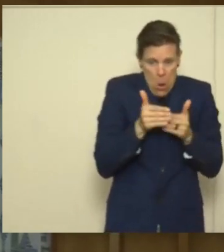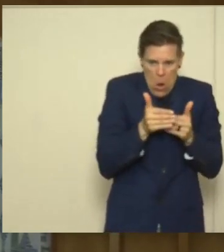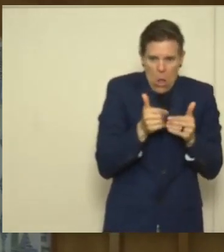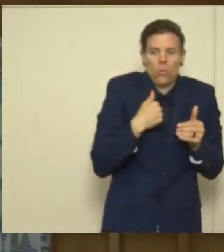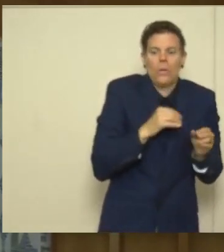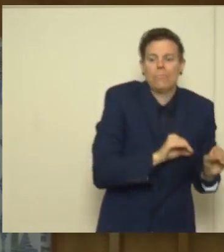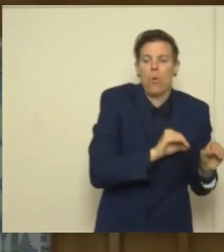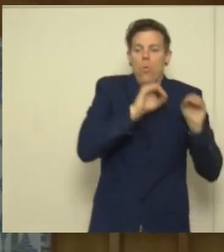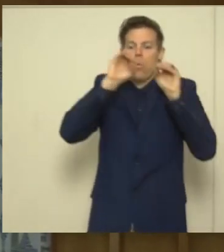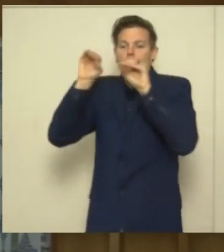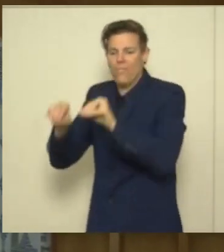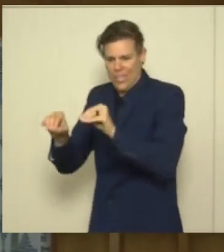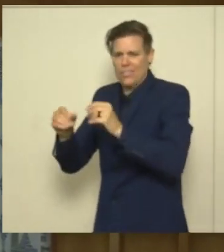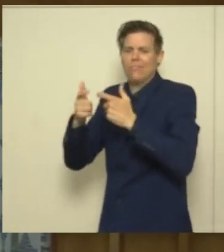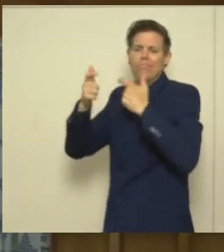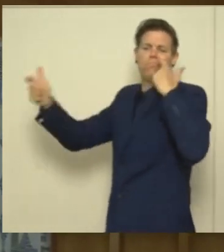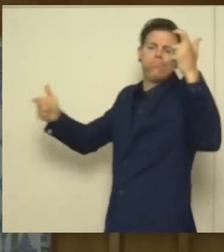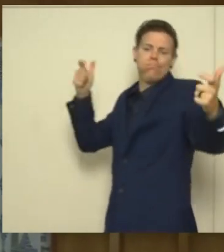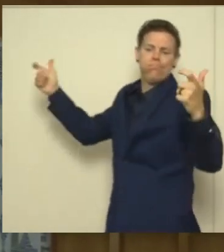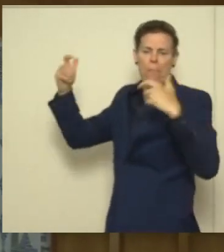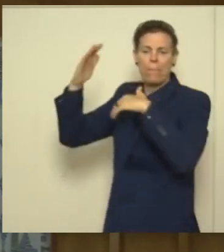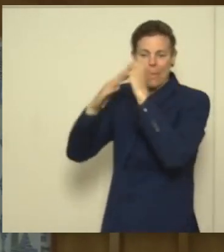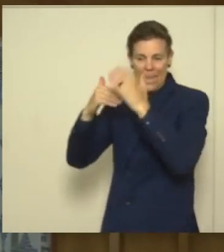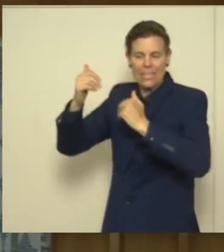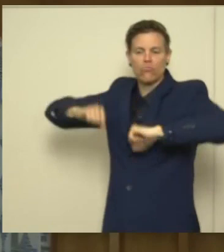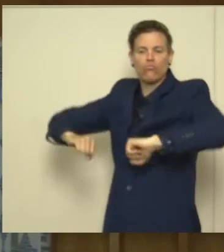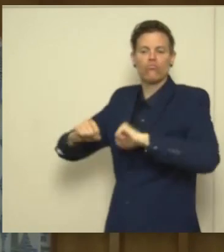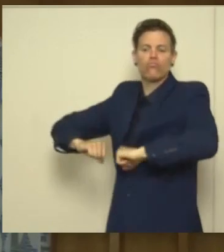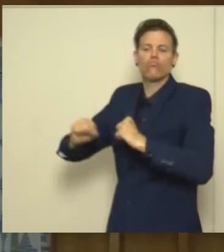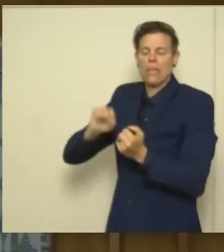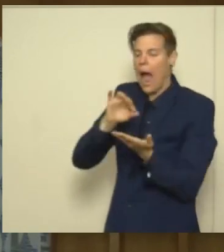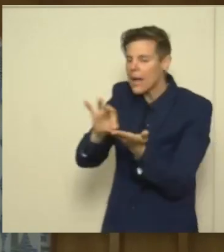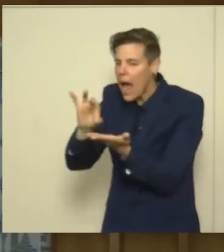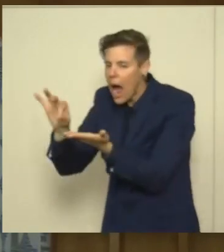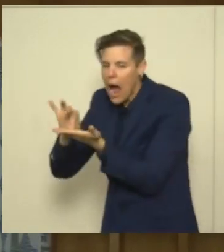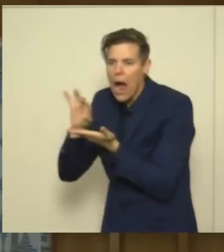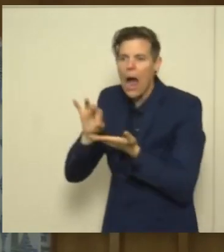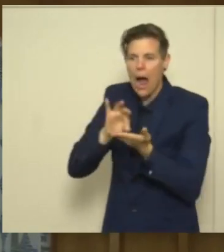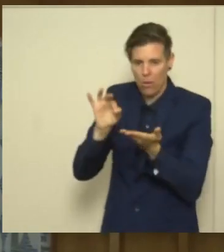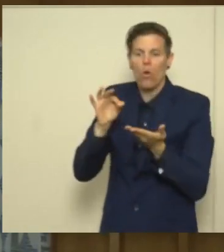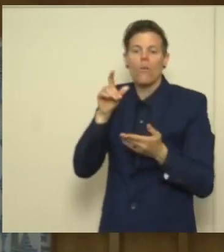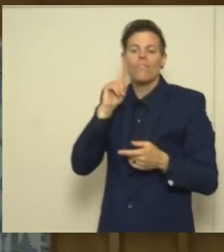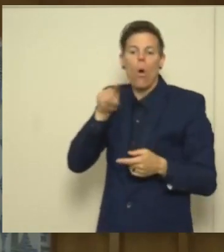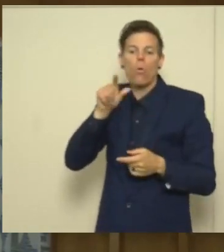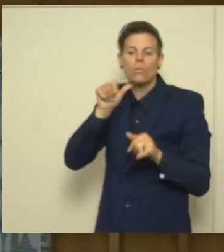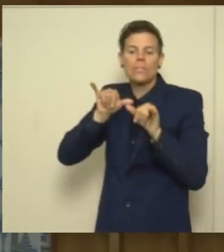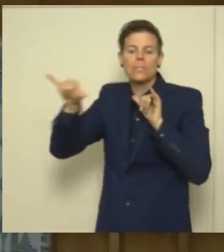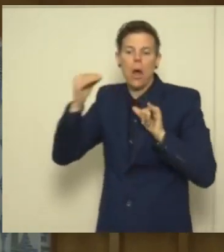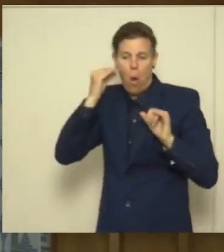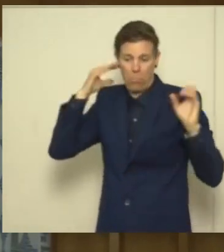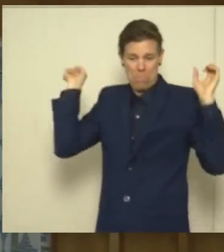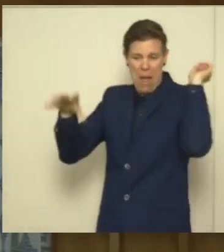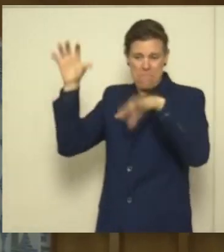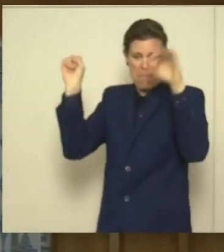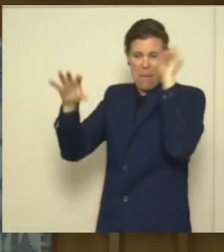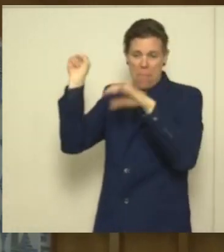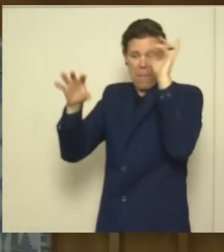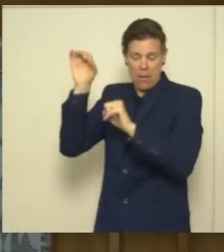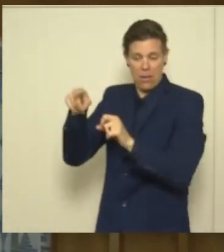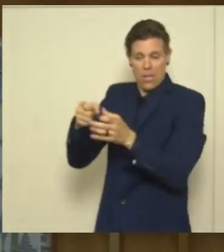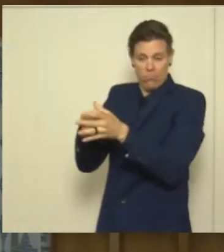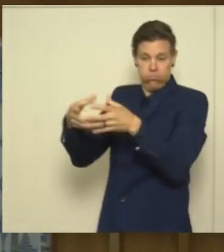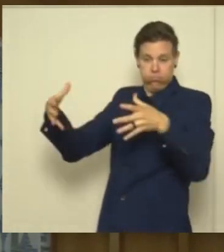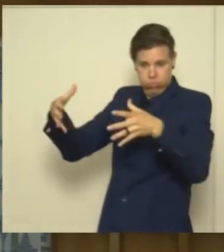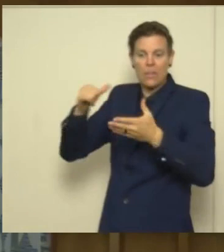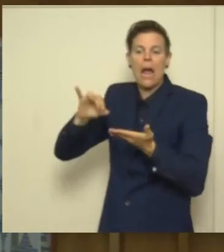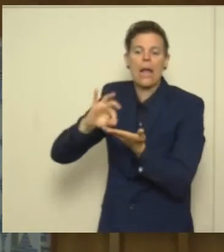that actually we are hoping that this additional time is going to give our clerks the leg up that they need to be